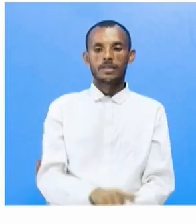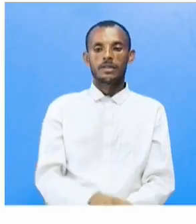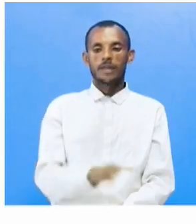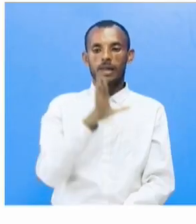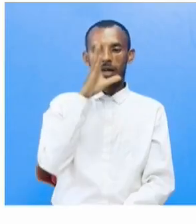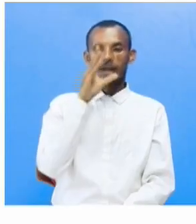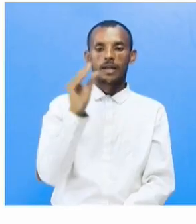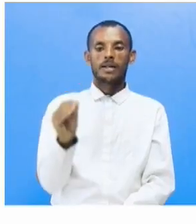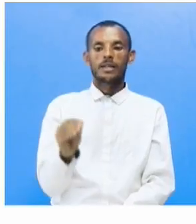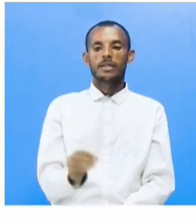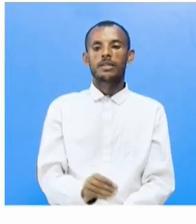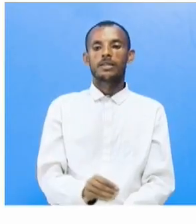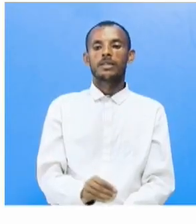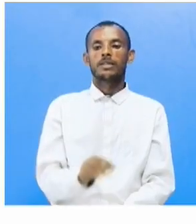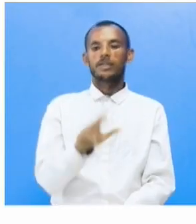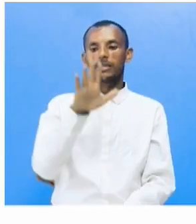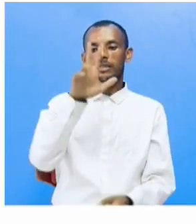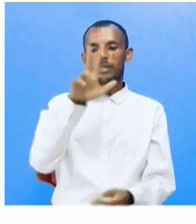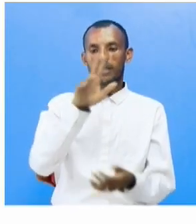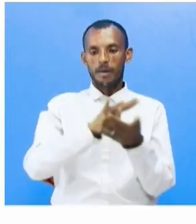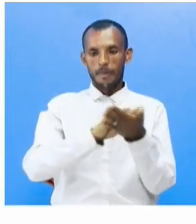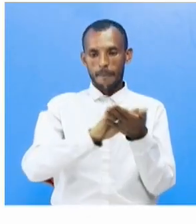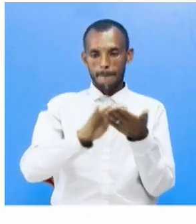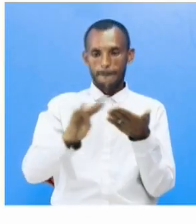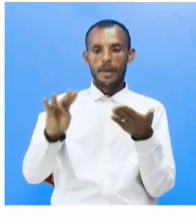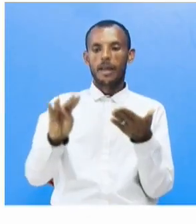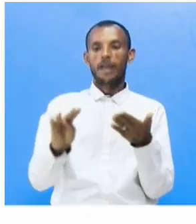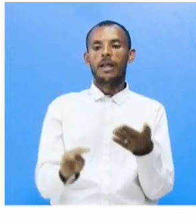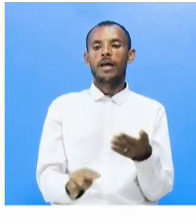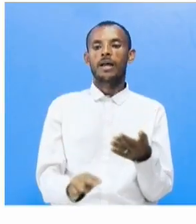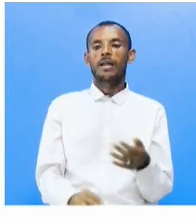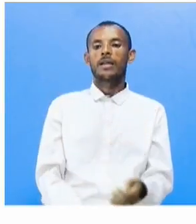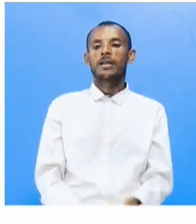and this one it is